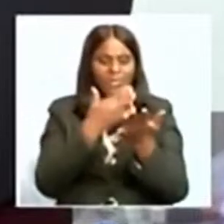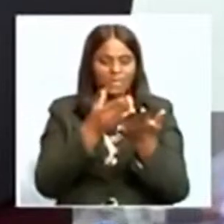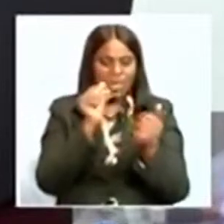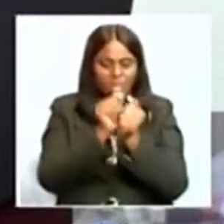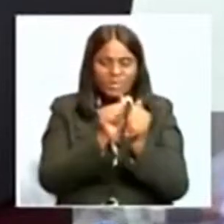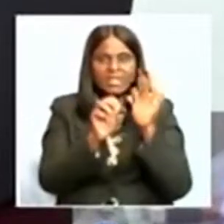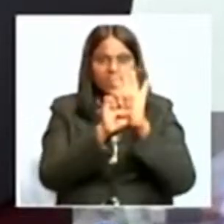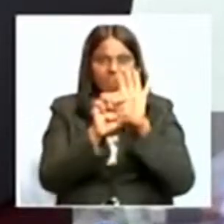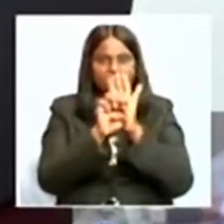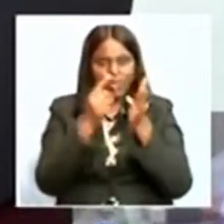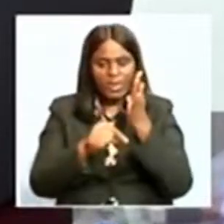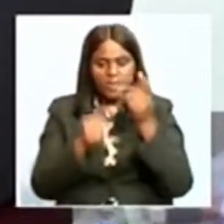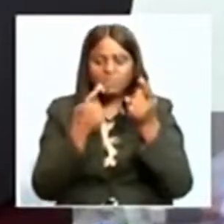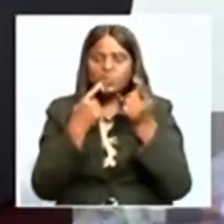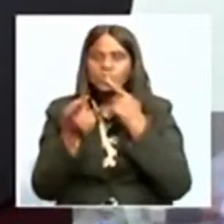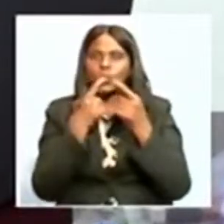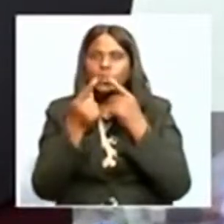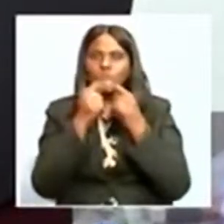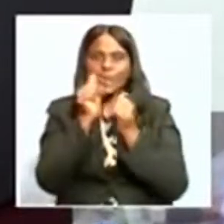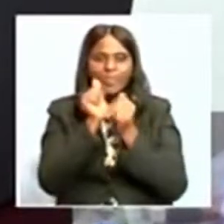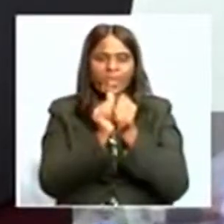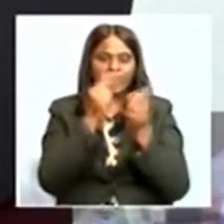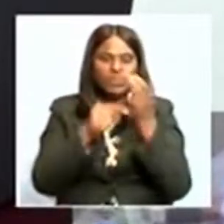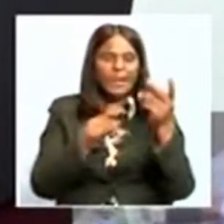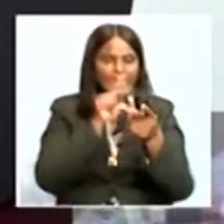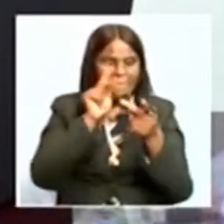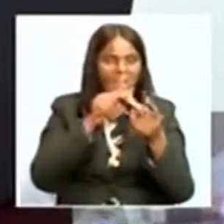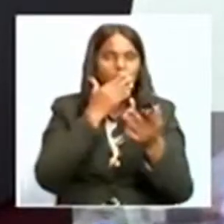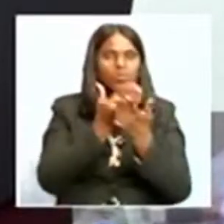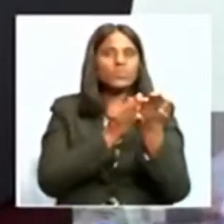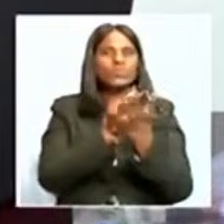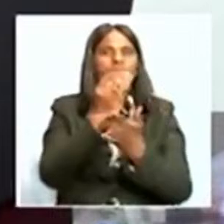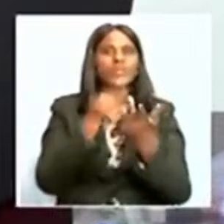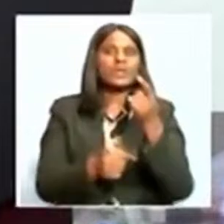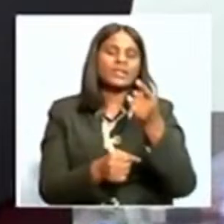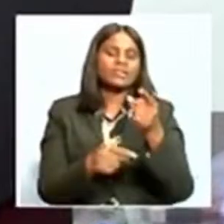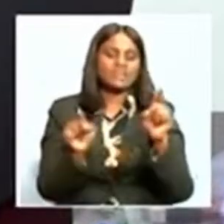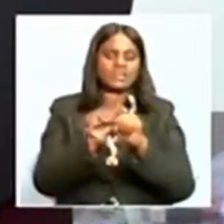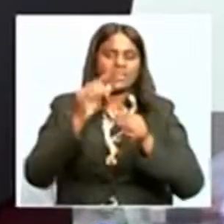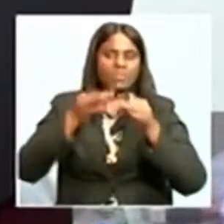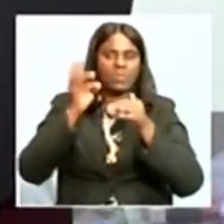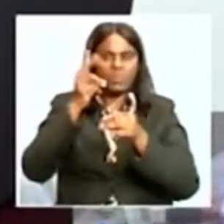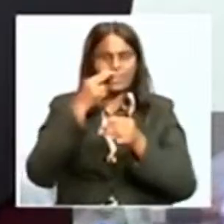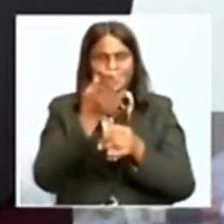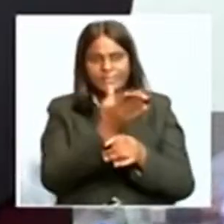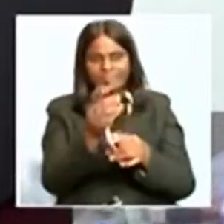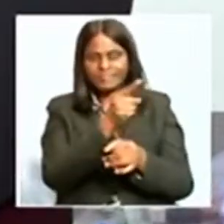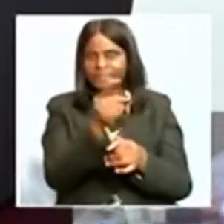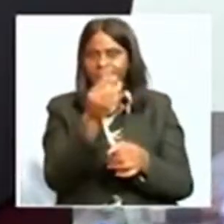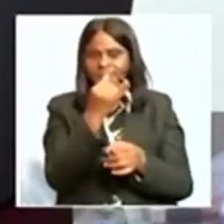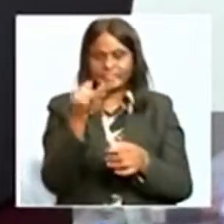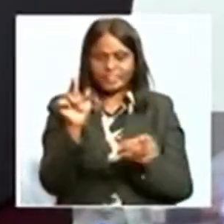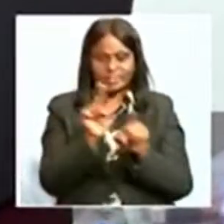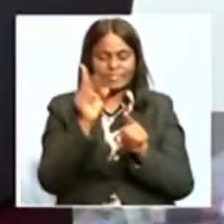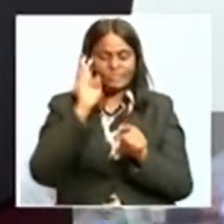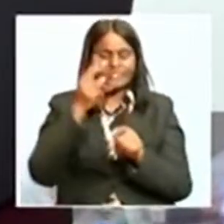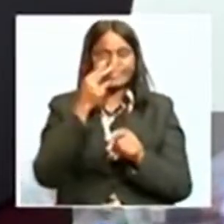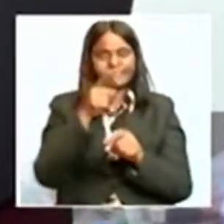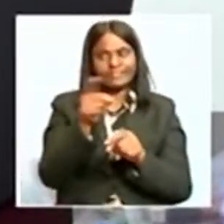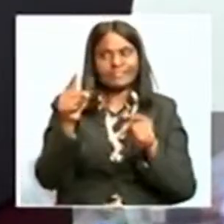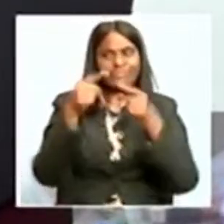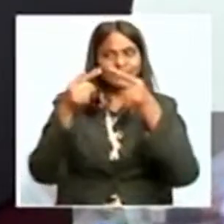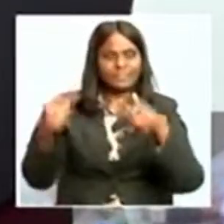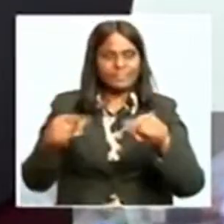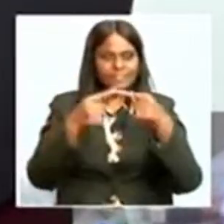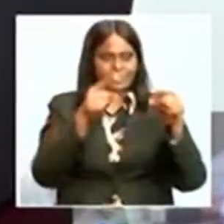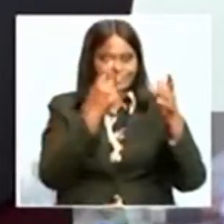precedents that talk about what exactly amounts to good faith. So the court will look at those issues, and then will look at the circumstances